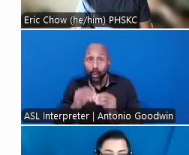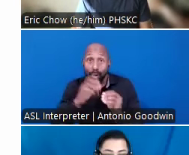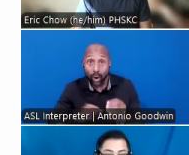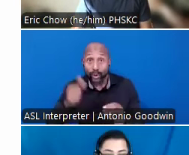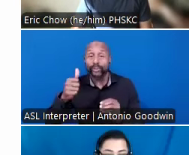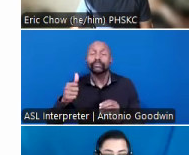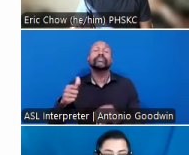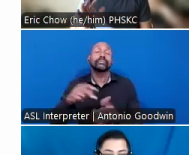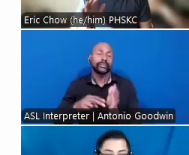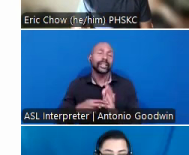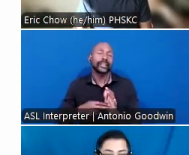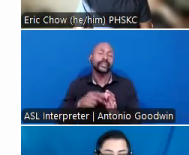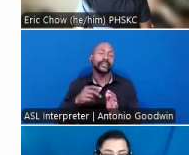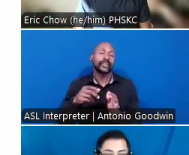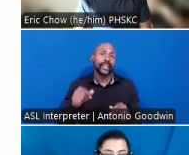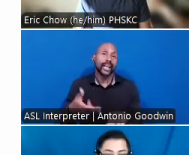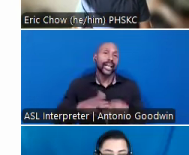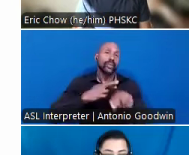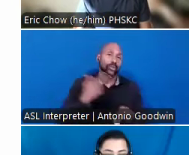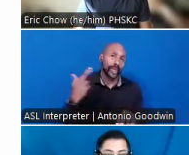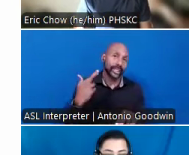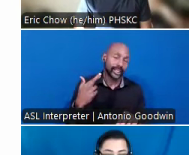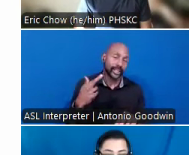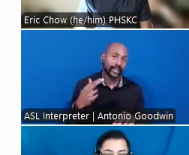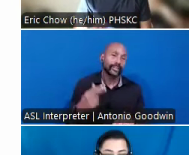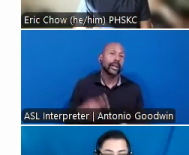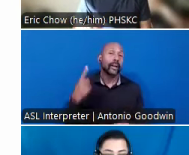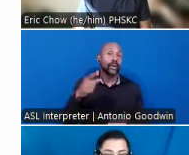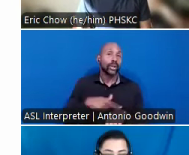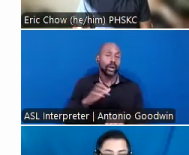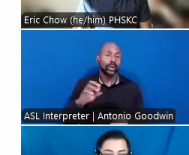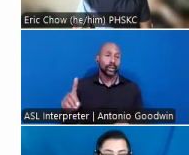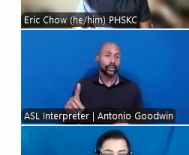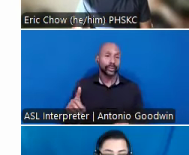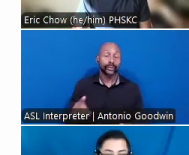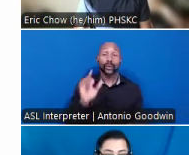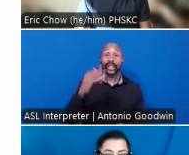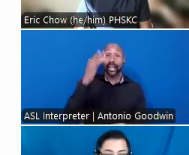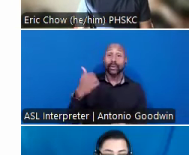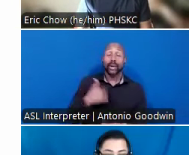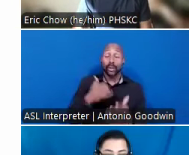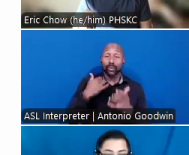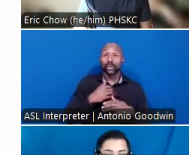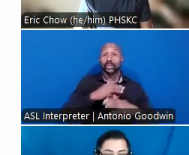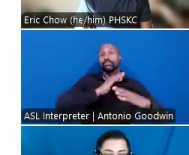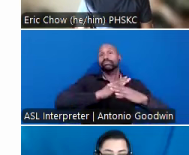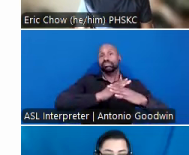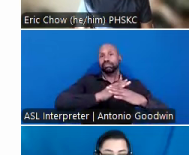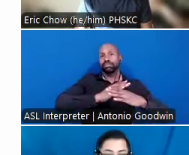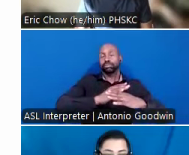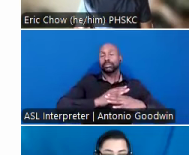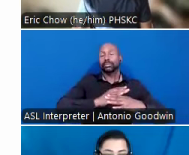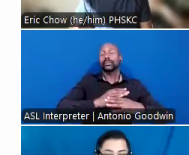And this is why we try to emphasize that stopping infection from happening in the first place is really critical. While vaccination